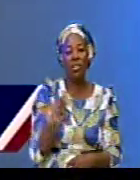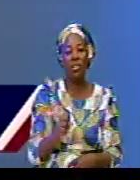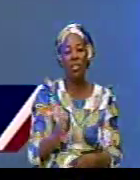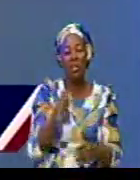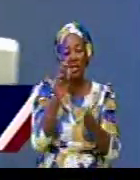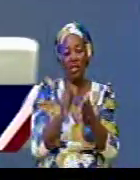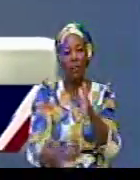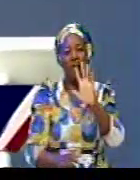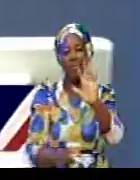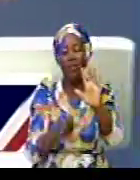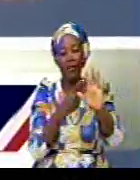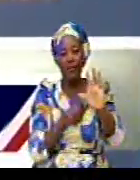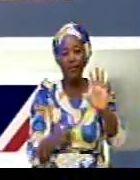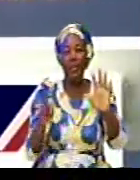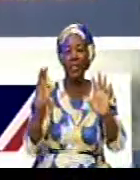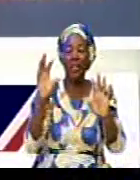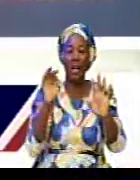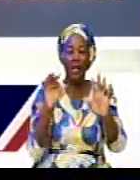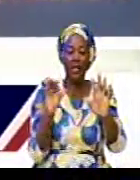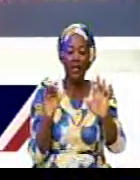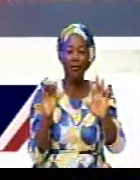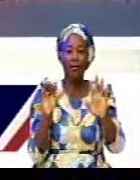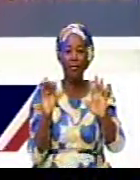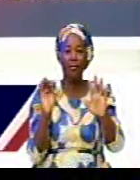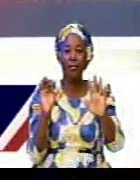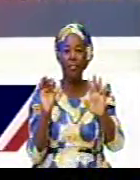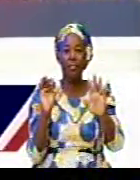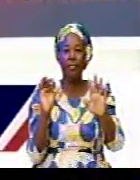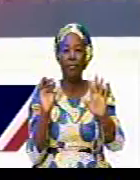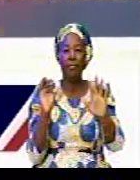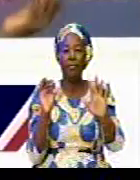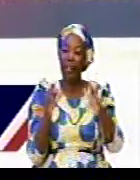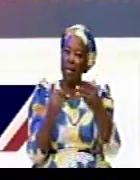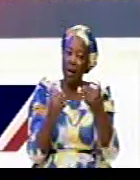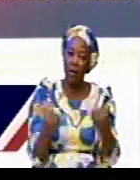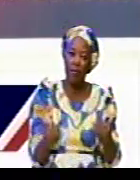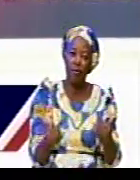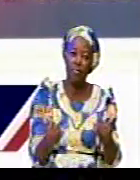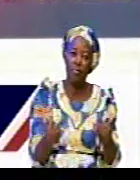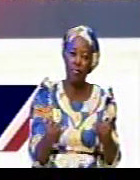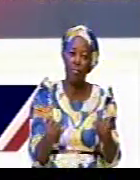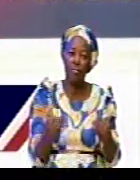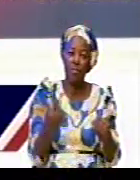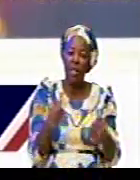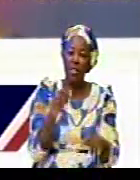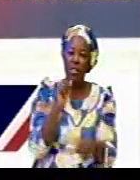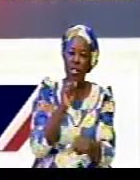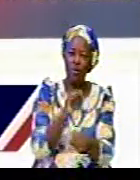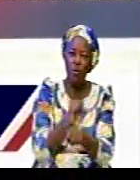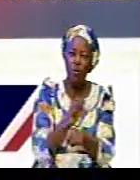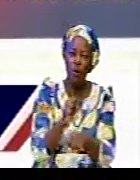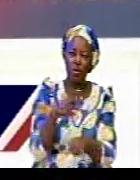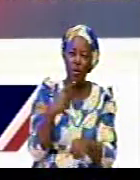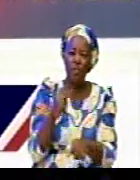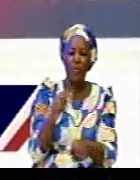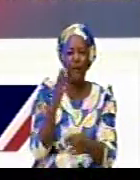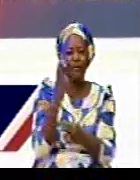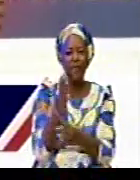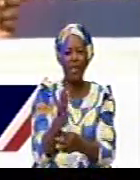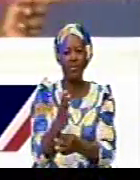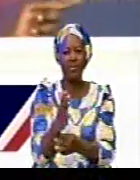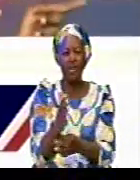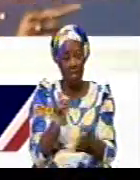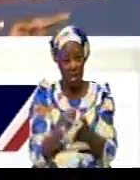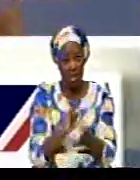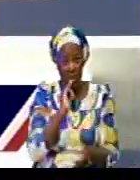Galatians chapter 5, reading from verse 19. Galatians 5, verse 19.